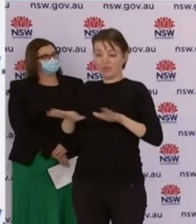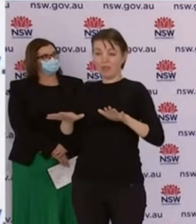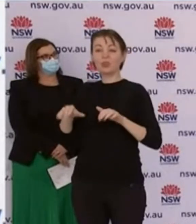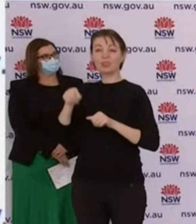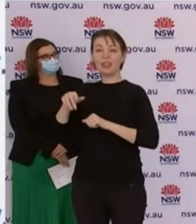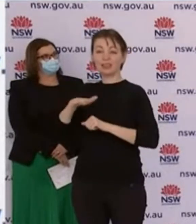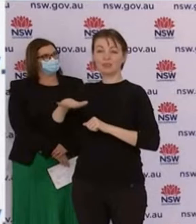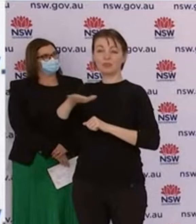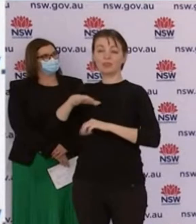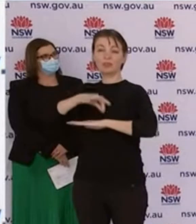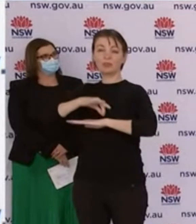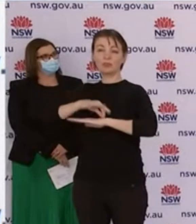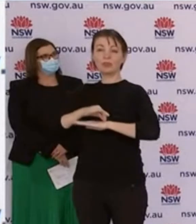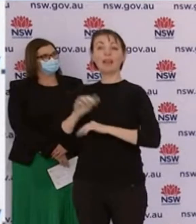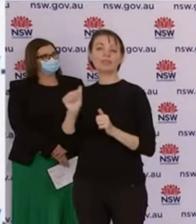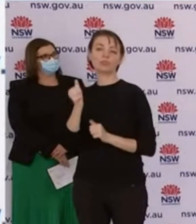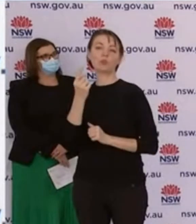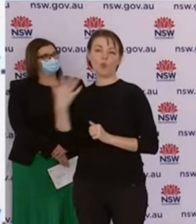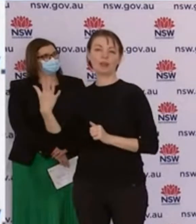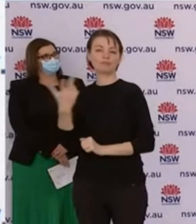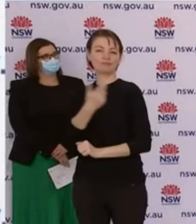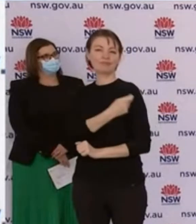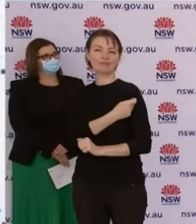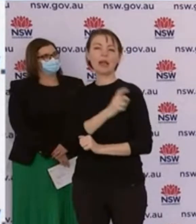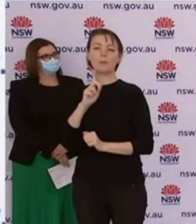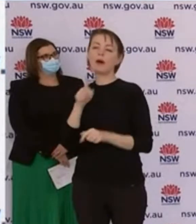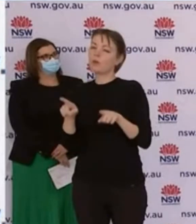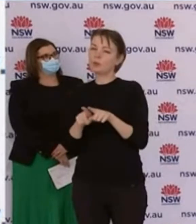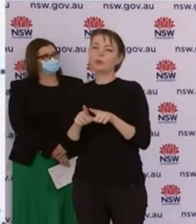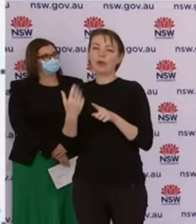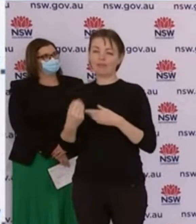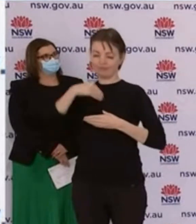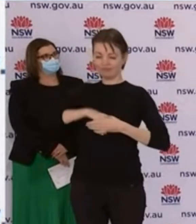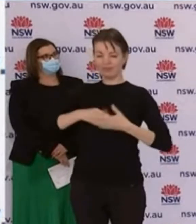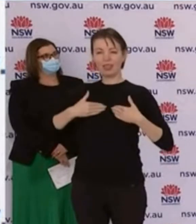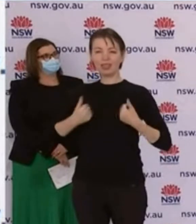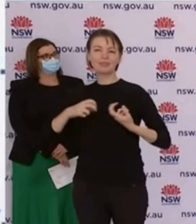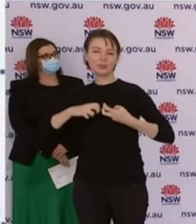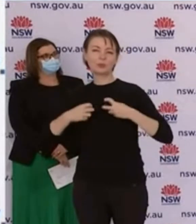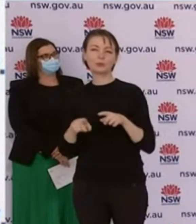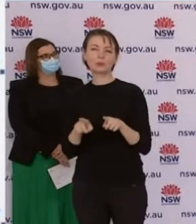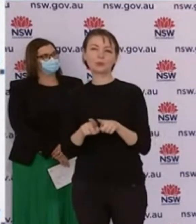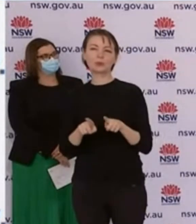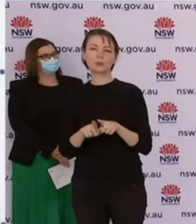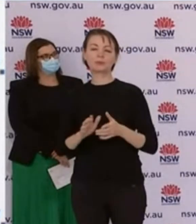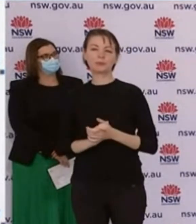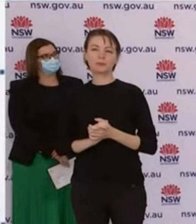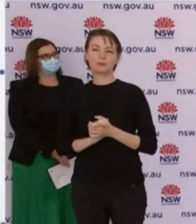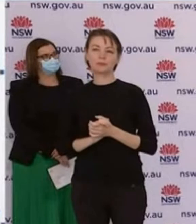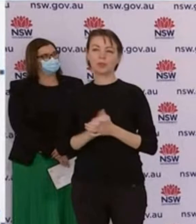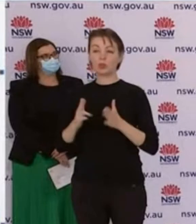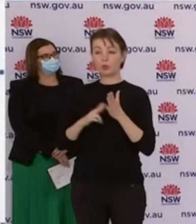had received 1 dose of a COVID vaccine and also had some underlying conditions. And on behalf of New South Wales